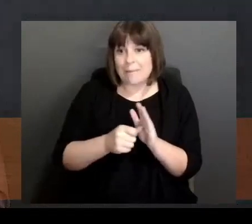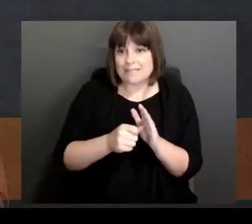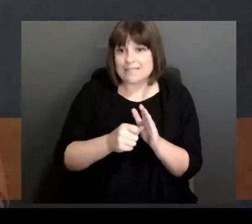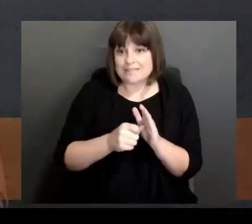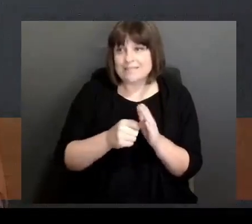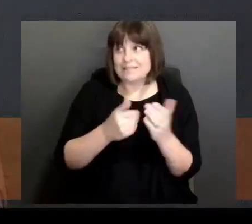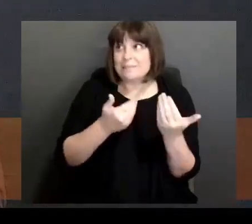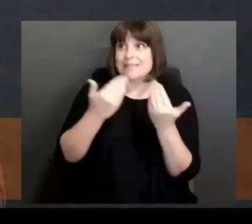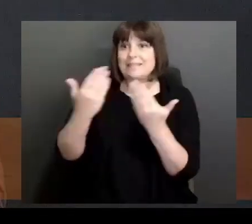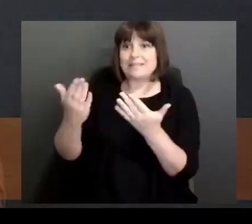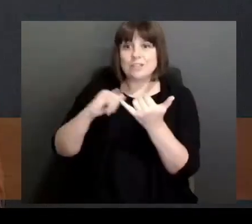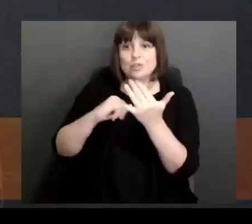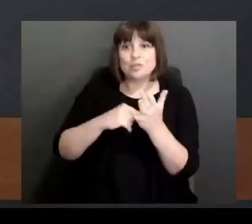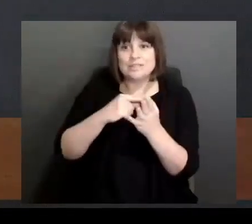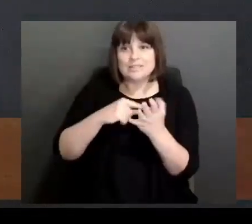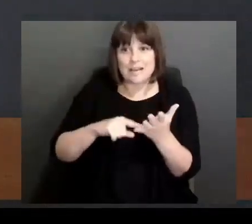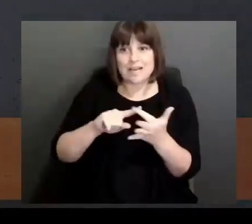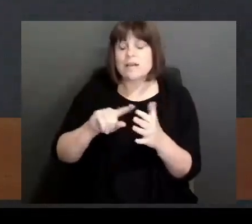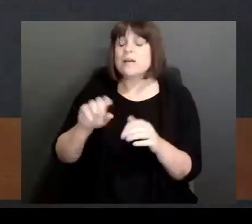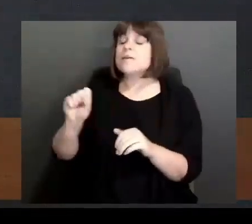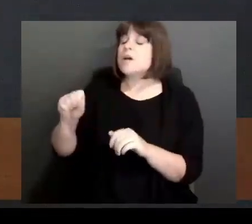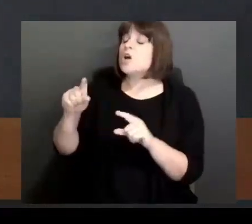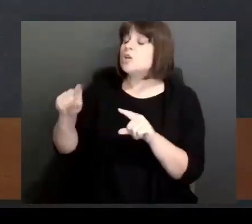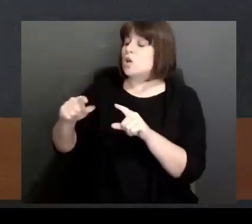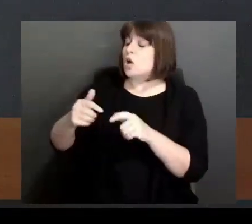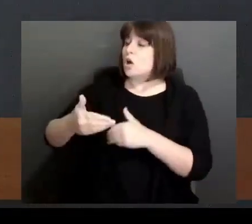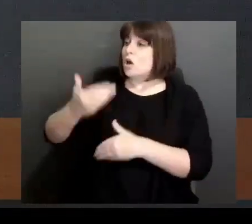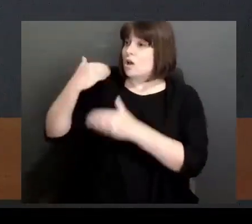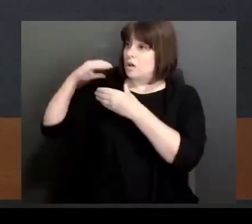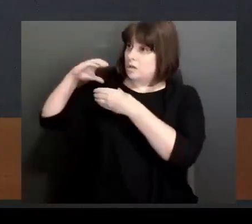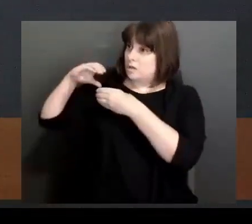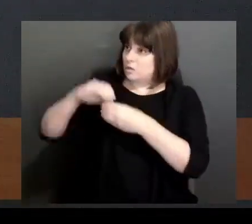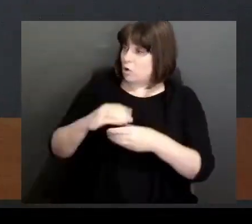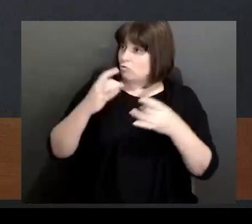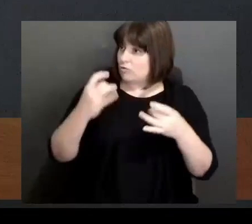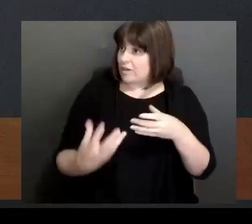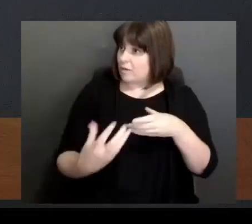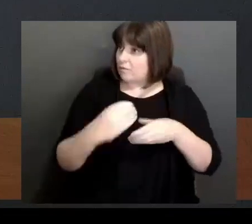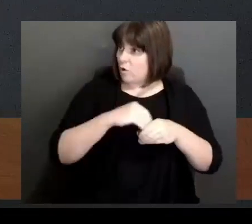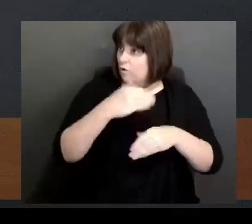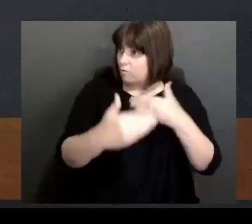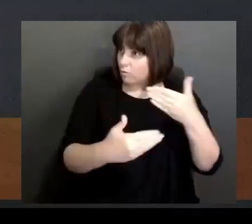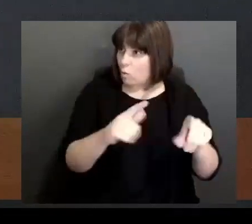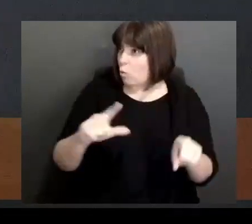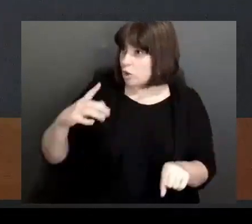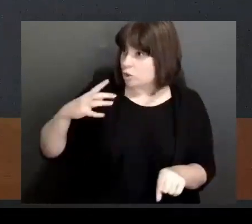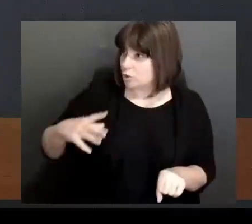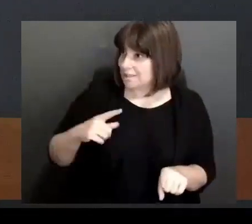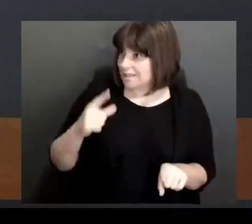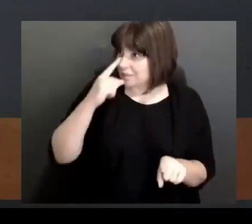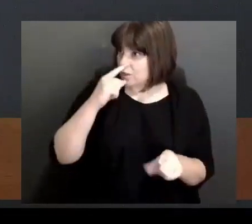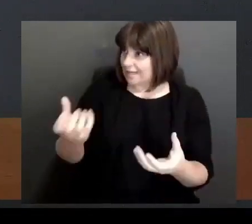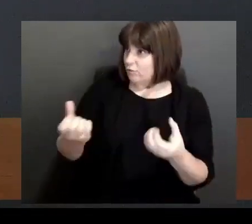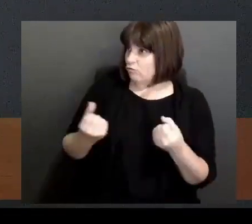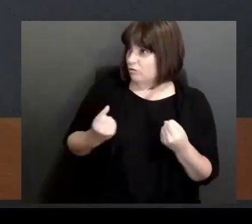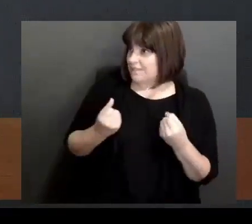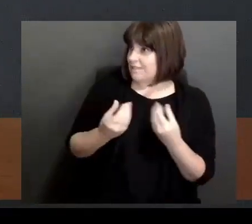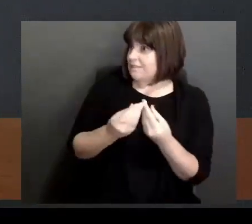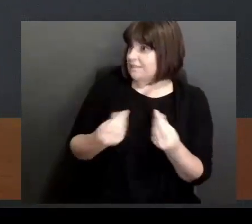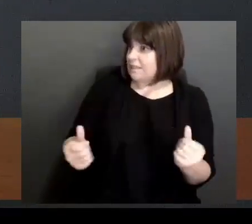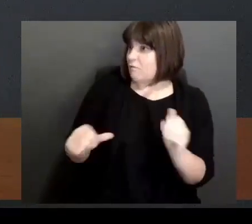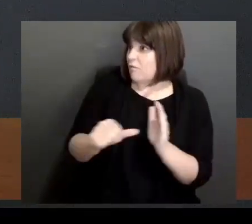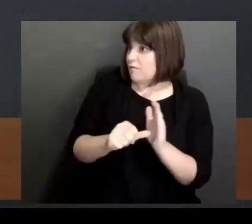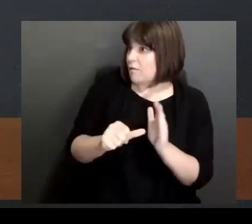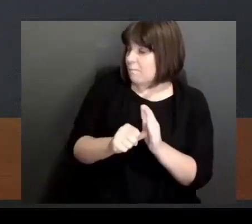be required to have TOs ready to participate in that wealth? What would be required would